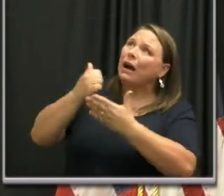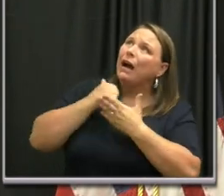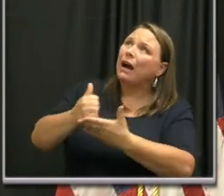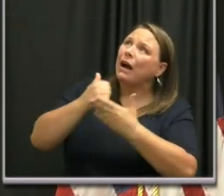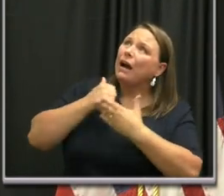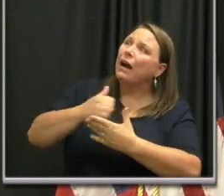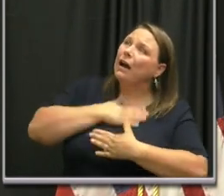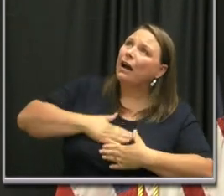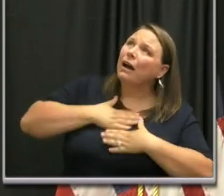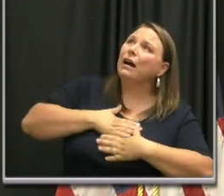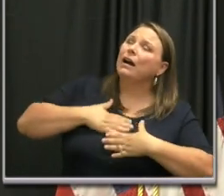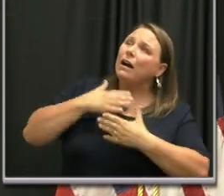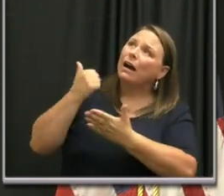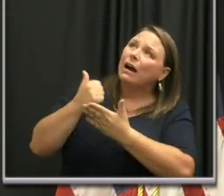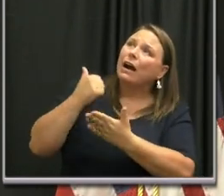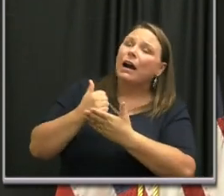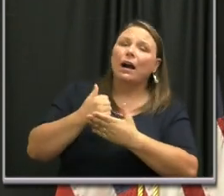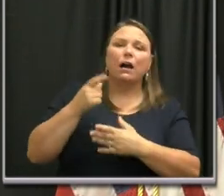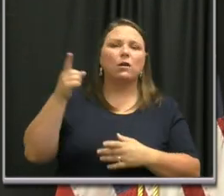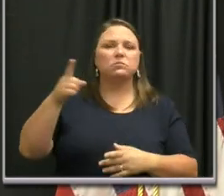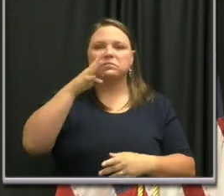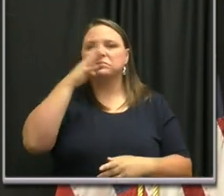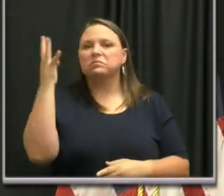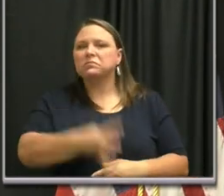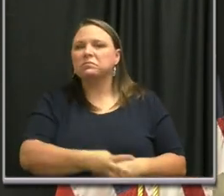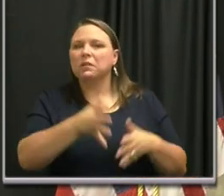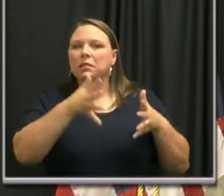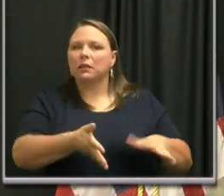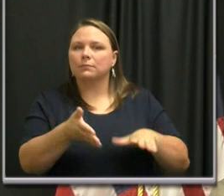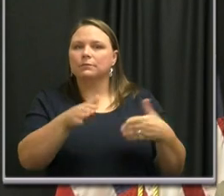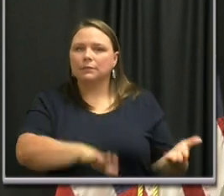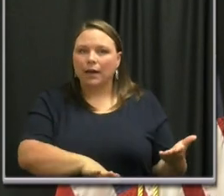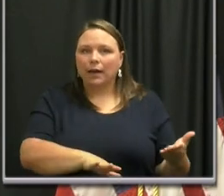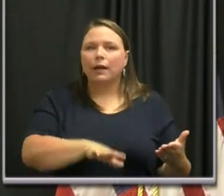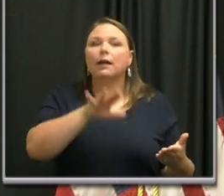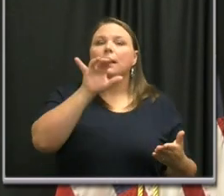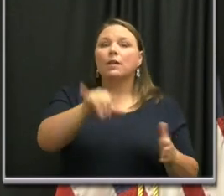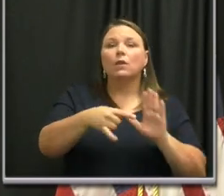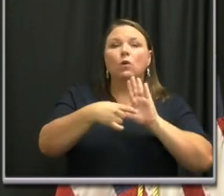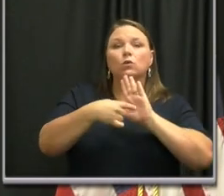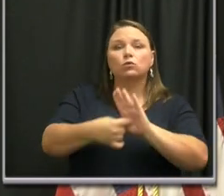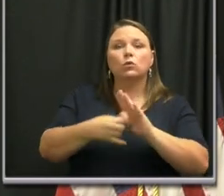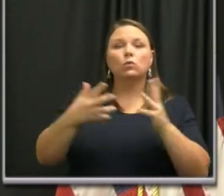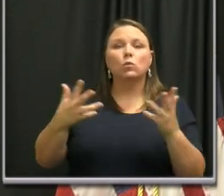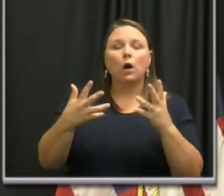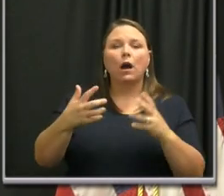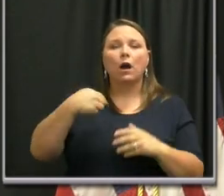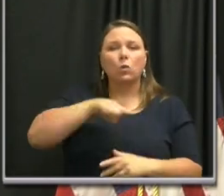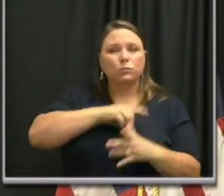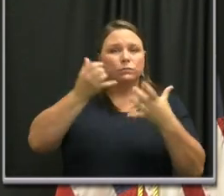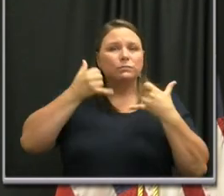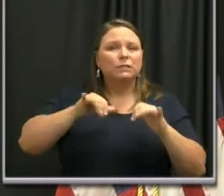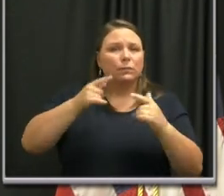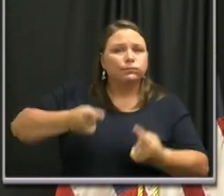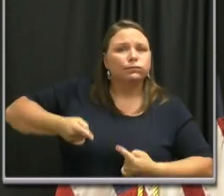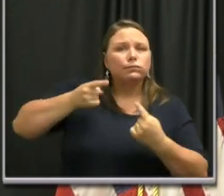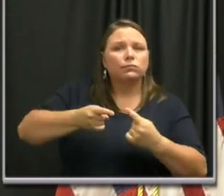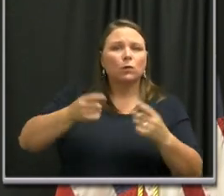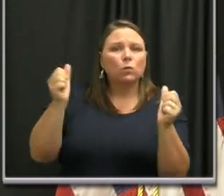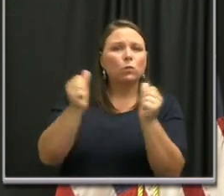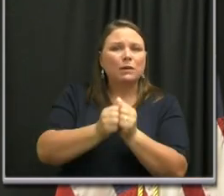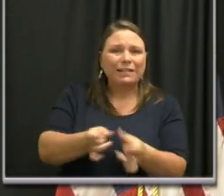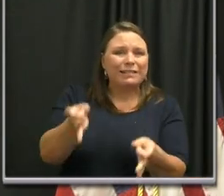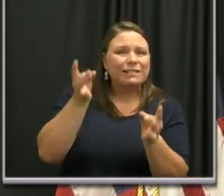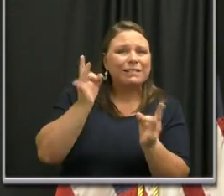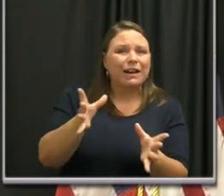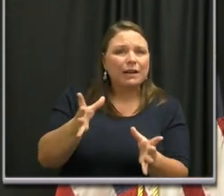This incident pulled the cover back on another ongoing fight in America, the fight against hate and the fight to have the country live up to